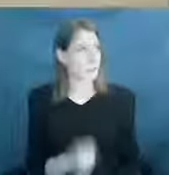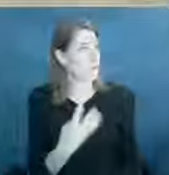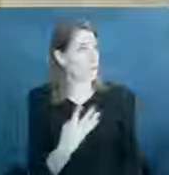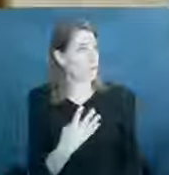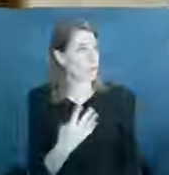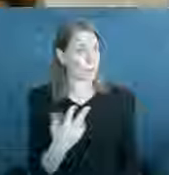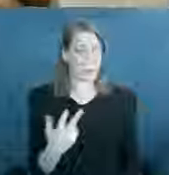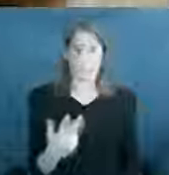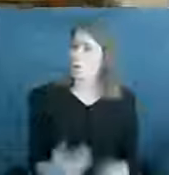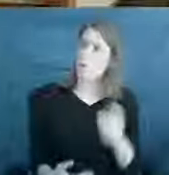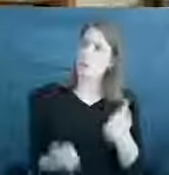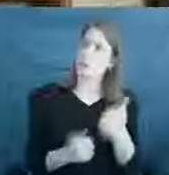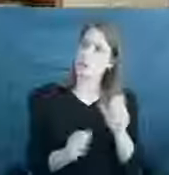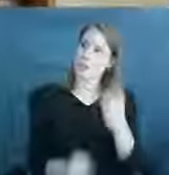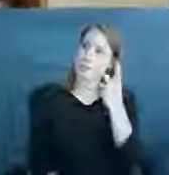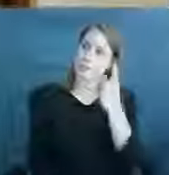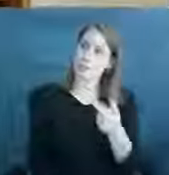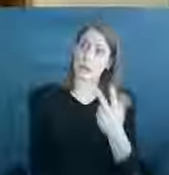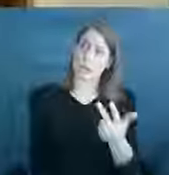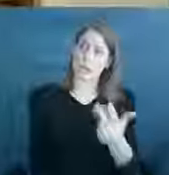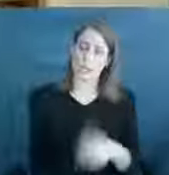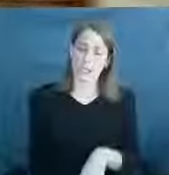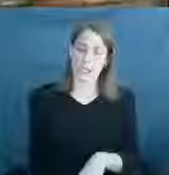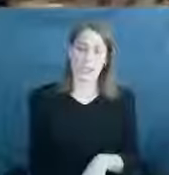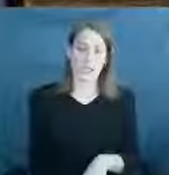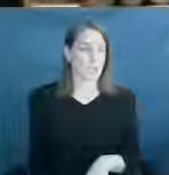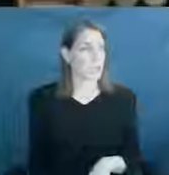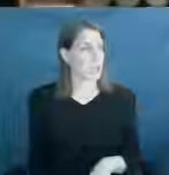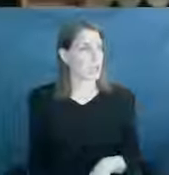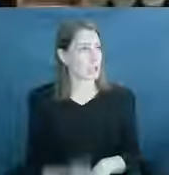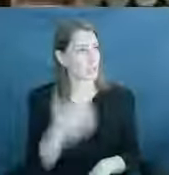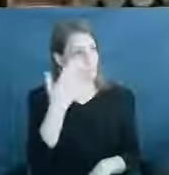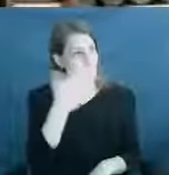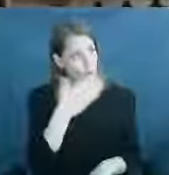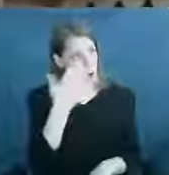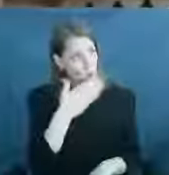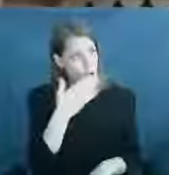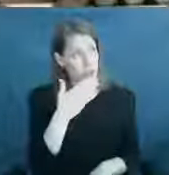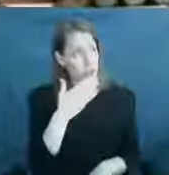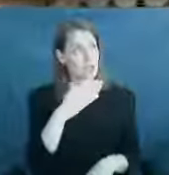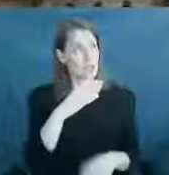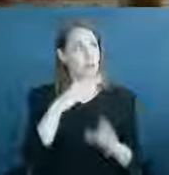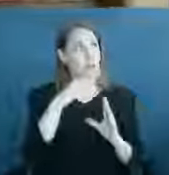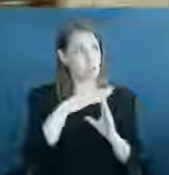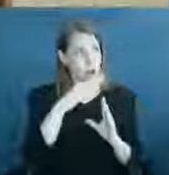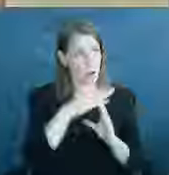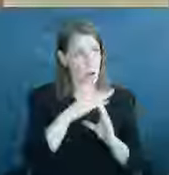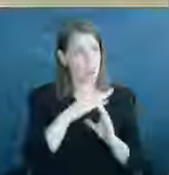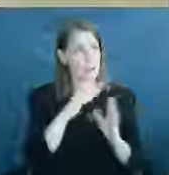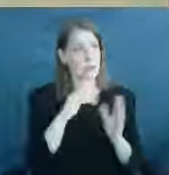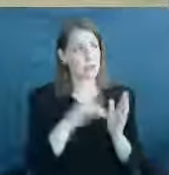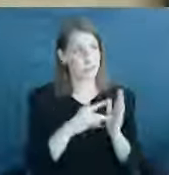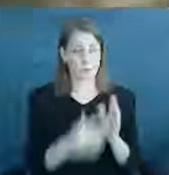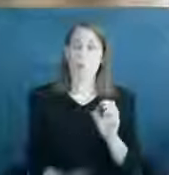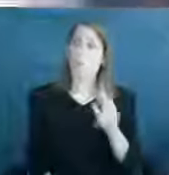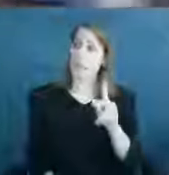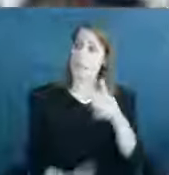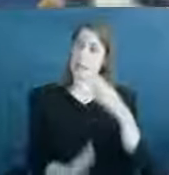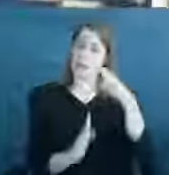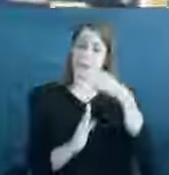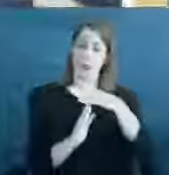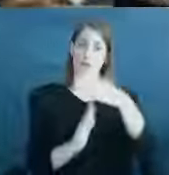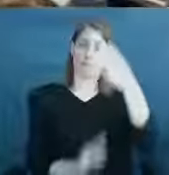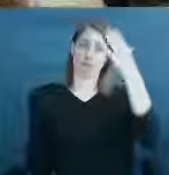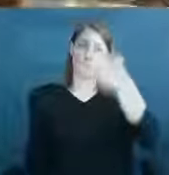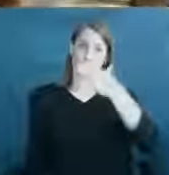sides can you see on a 3D block? Can you just sit down? No, 3. 3. Which sides are those? Front, back, and